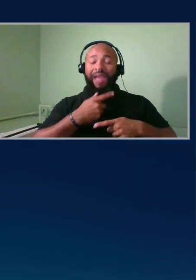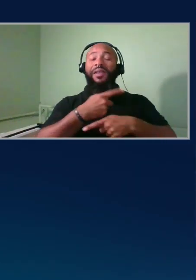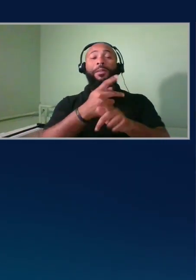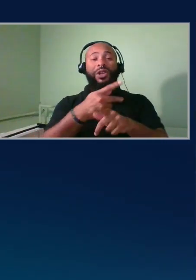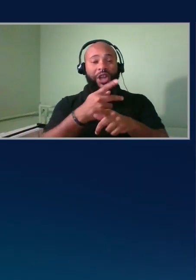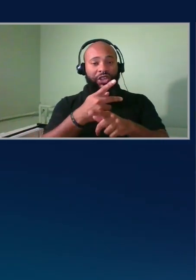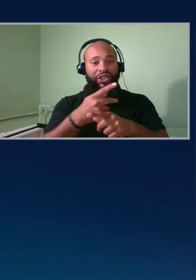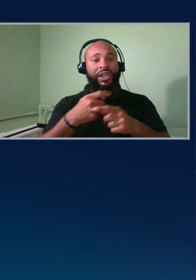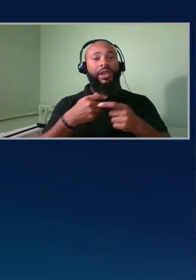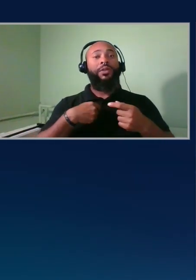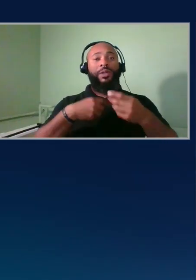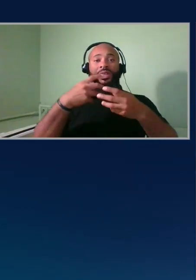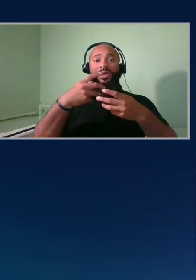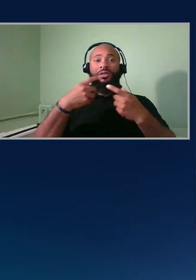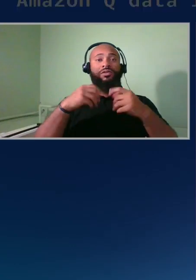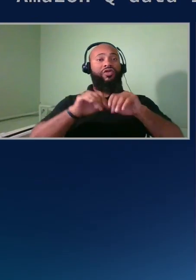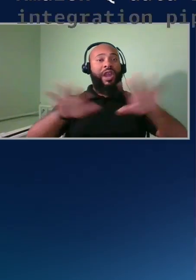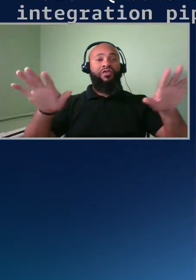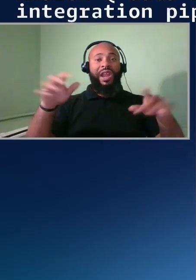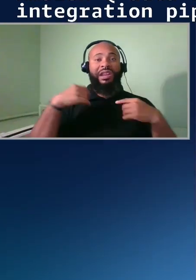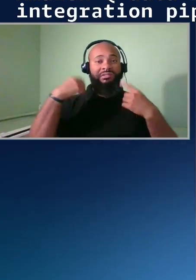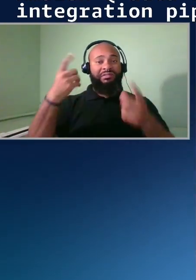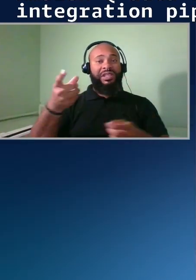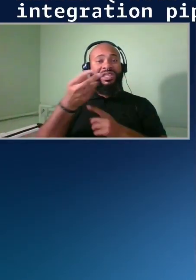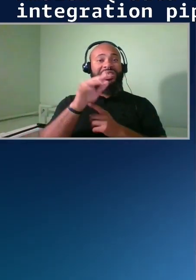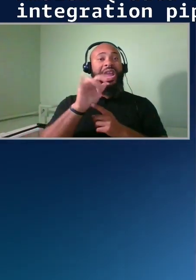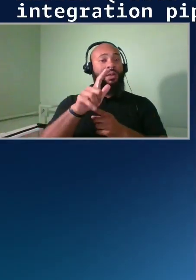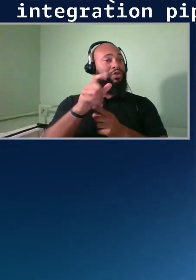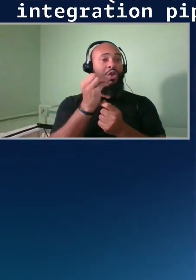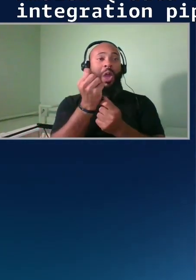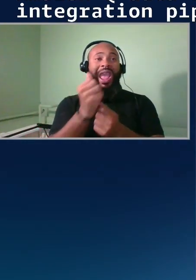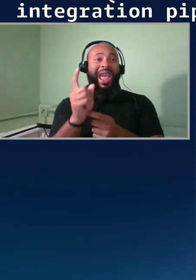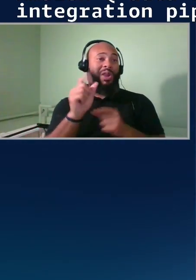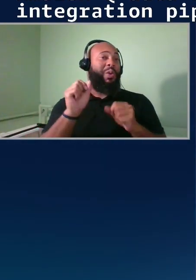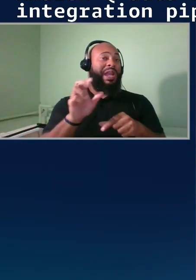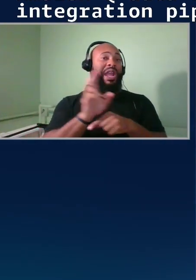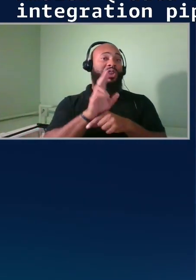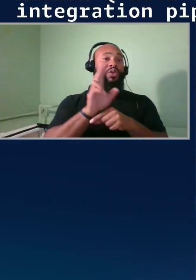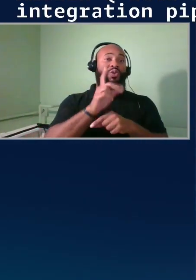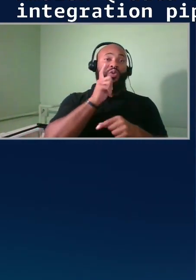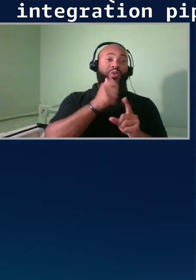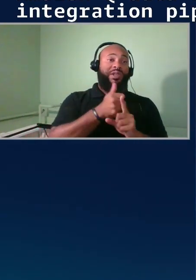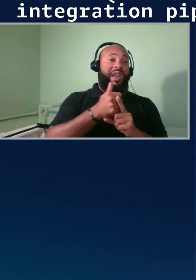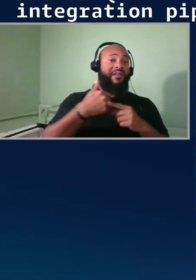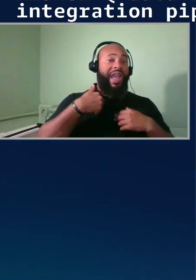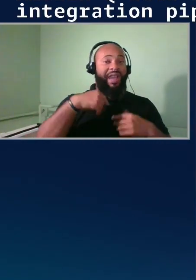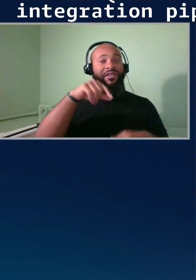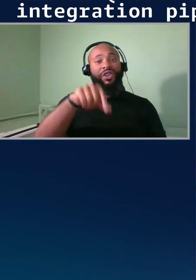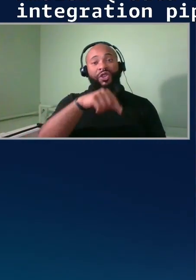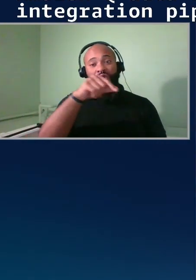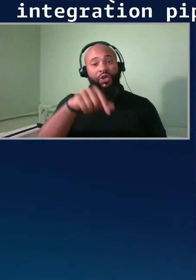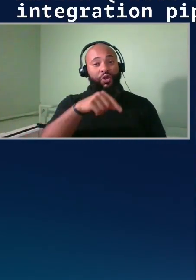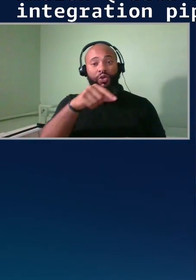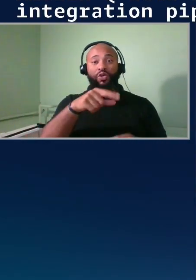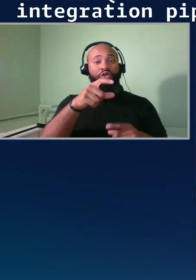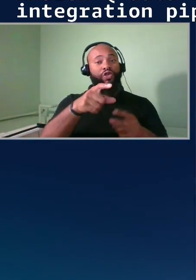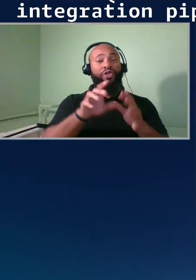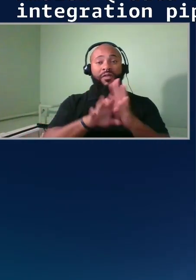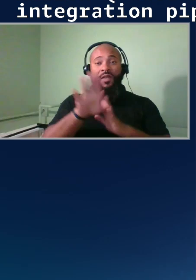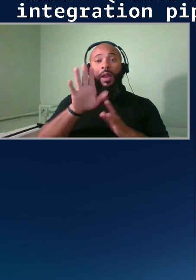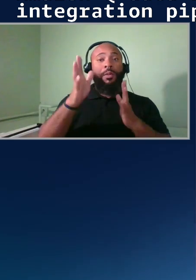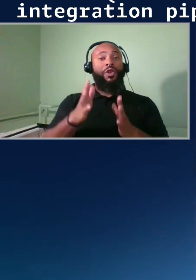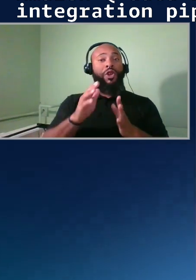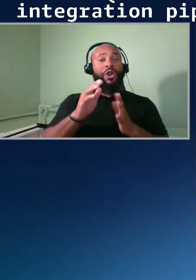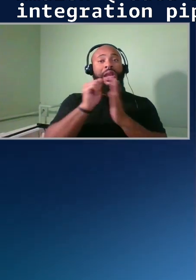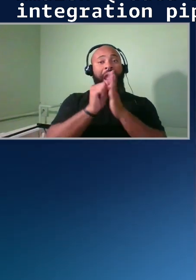so anyone can use it. Anyone who has Q developer account, they can go and use this.